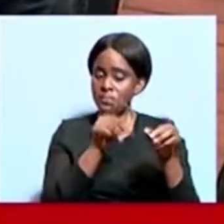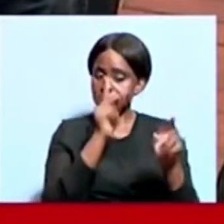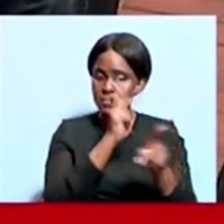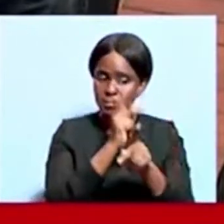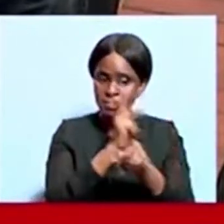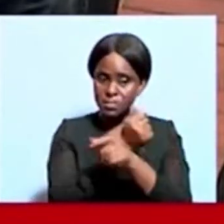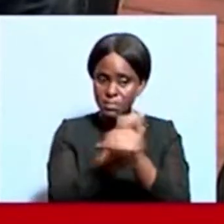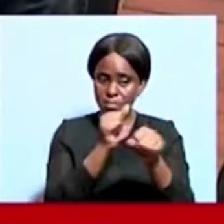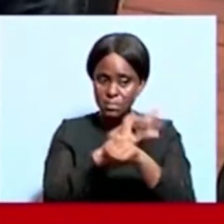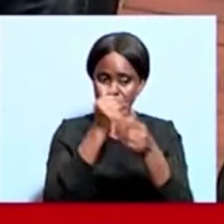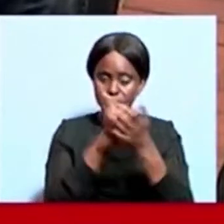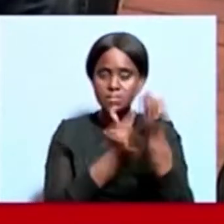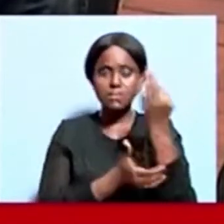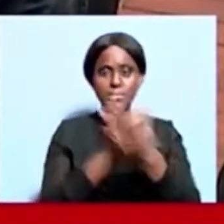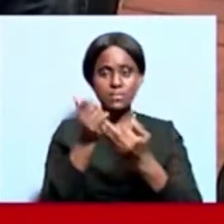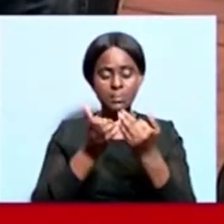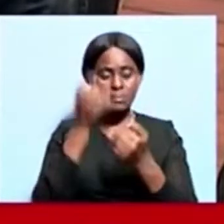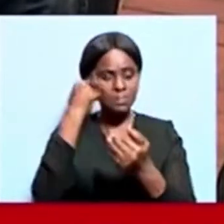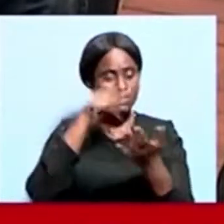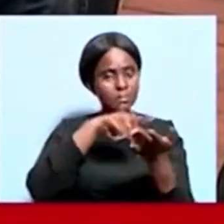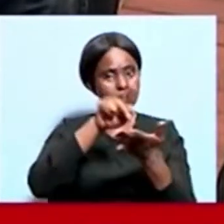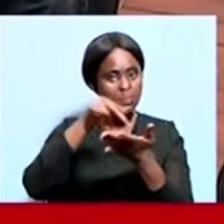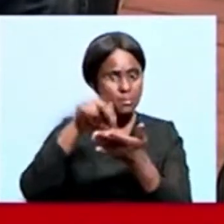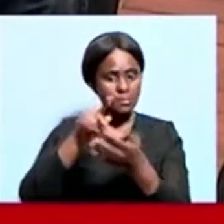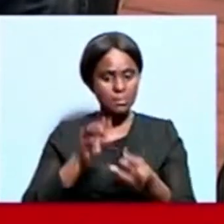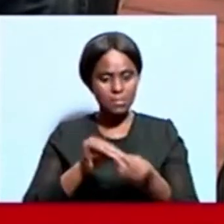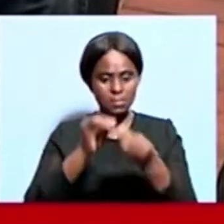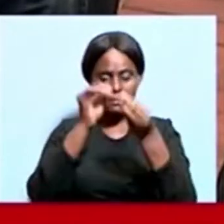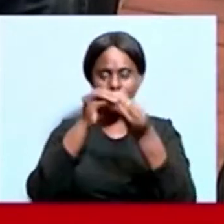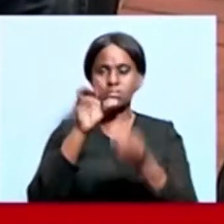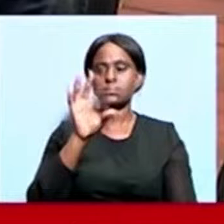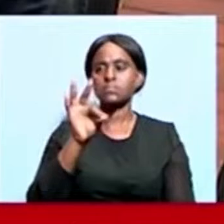all the forms for payments amounting to